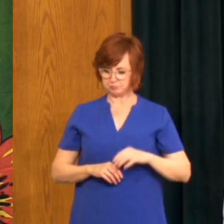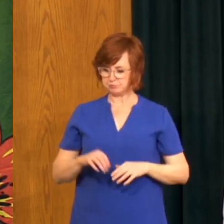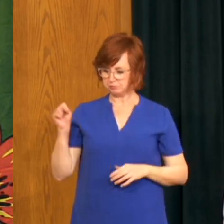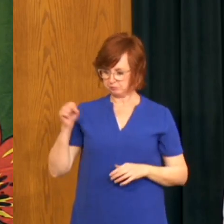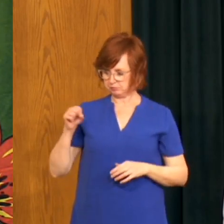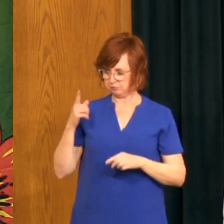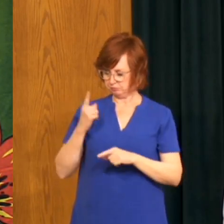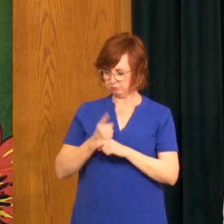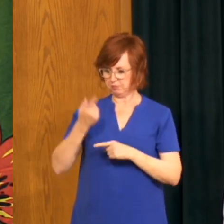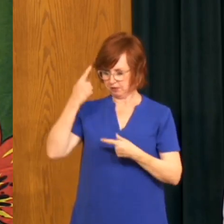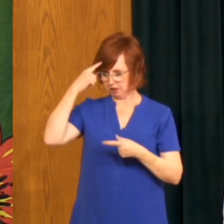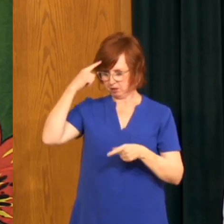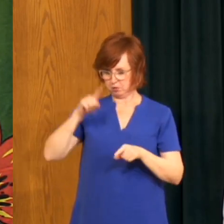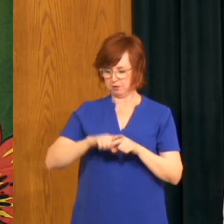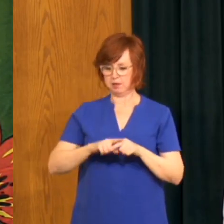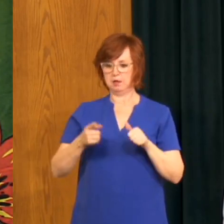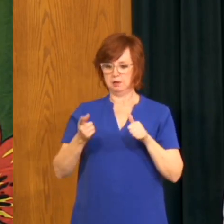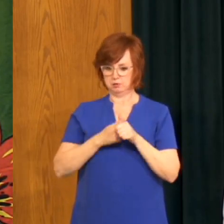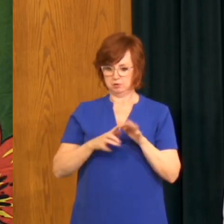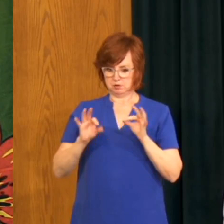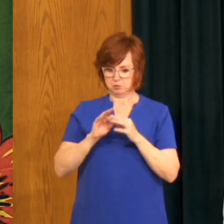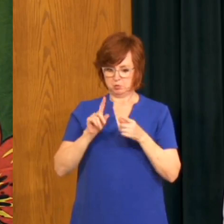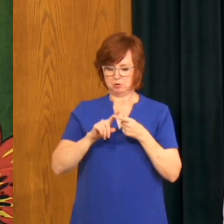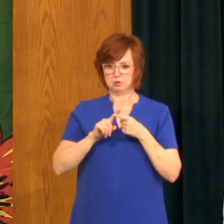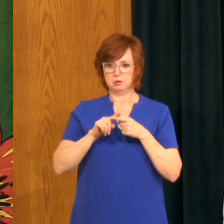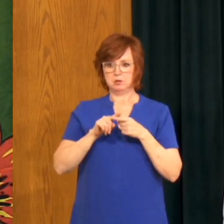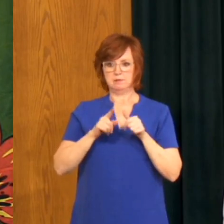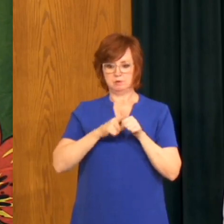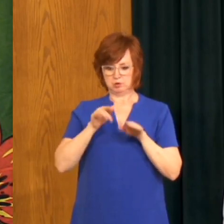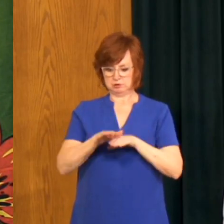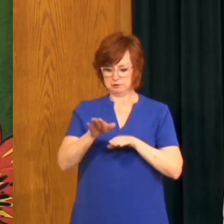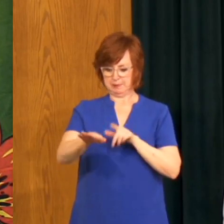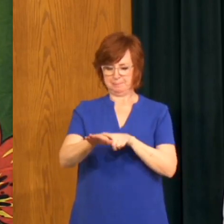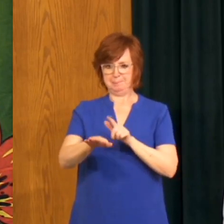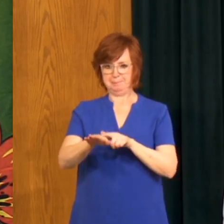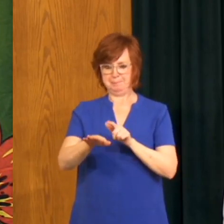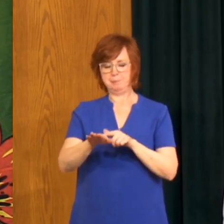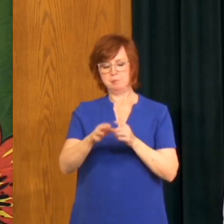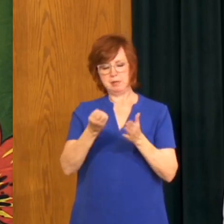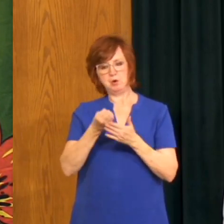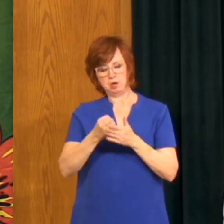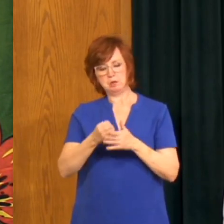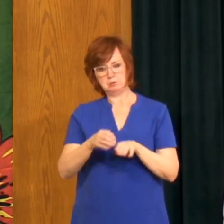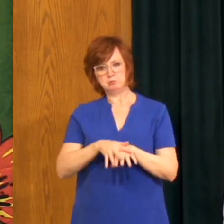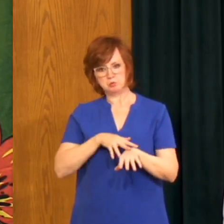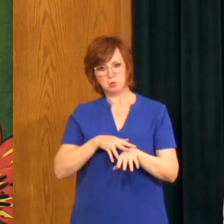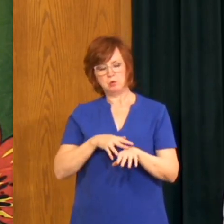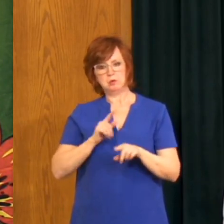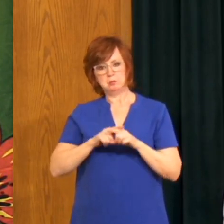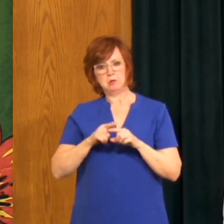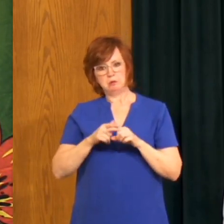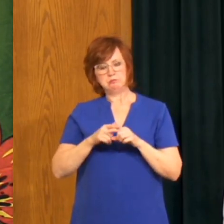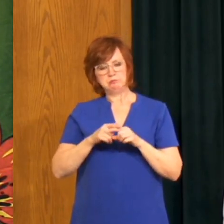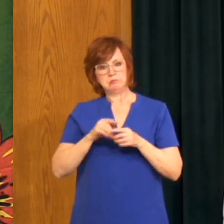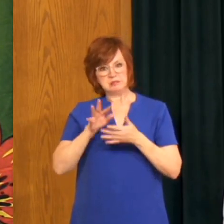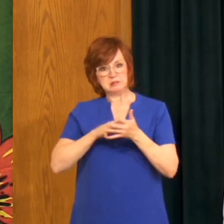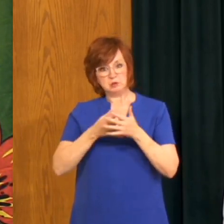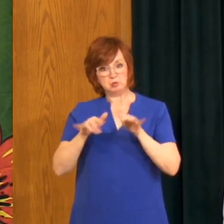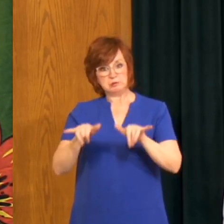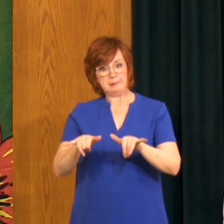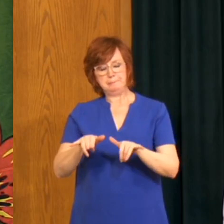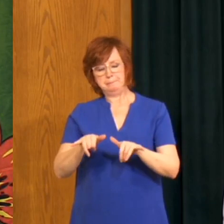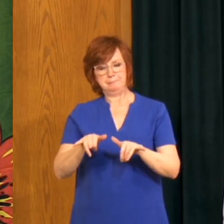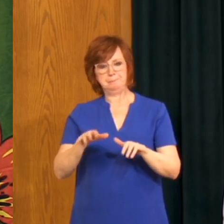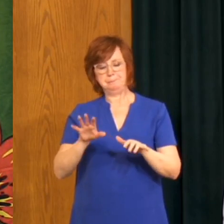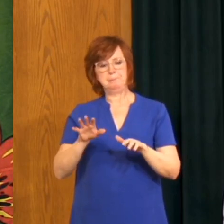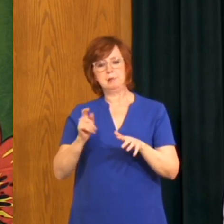one, is to have that economy start to open, and I understand that there may be some reductions of hours from where they were pre-COVID in the initial days, but